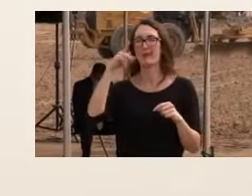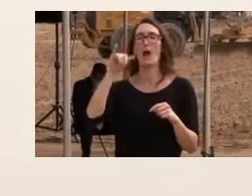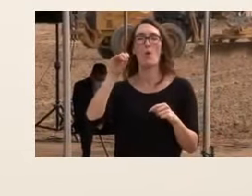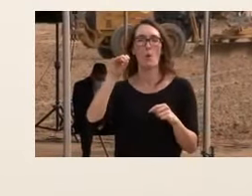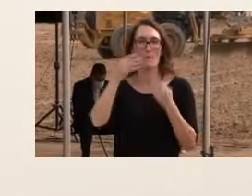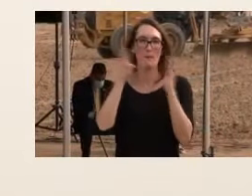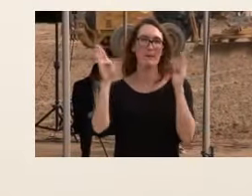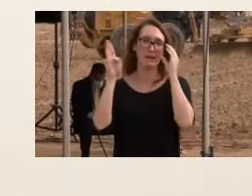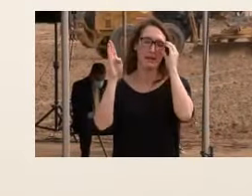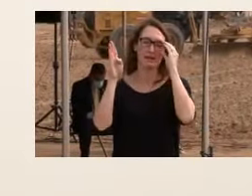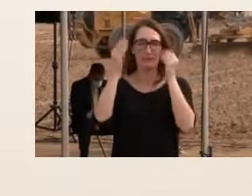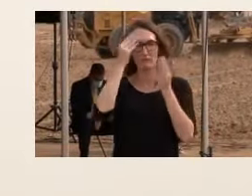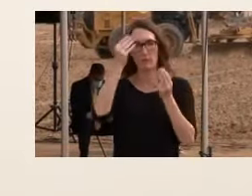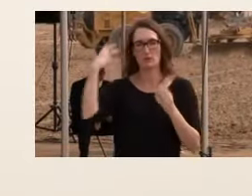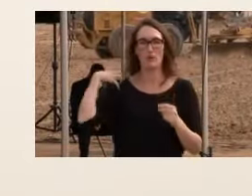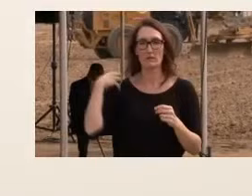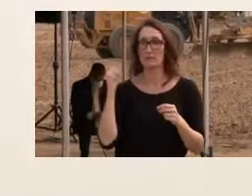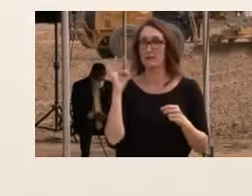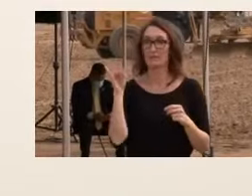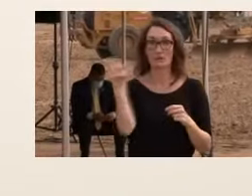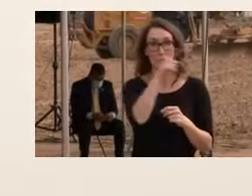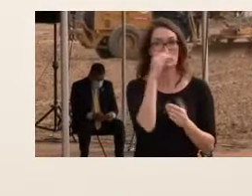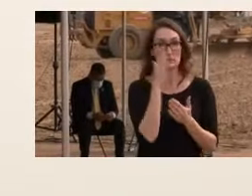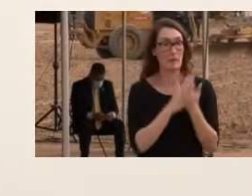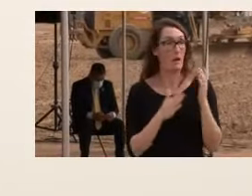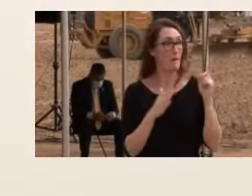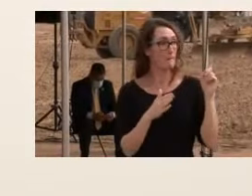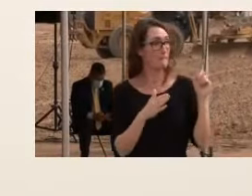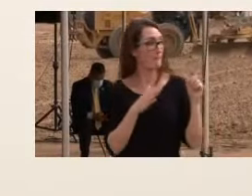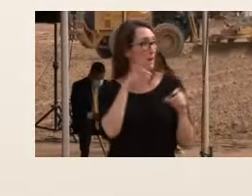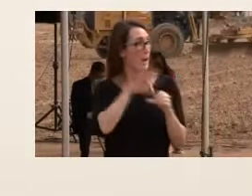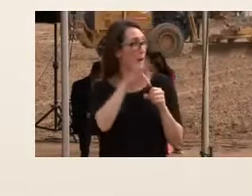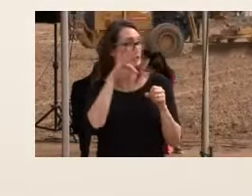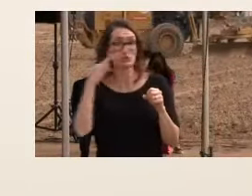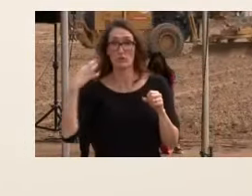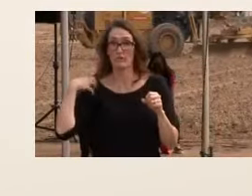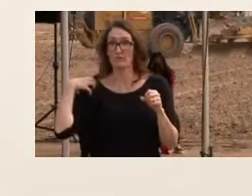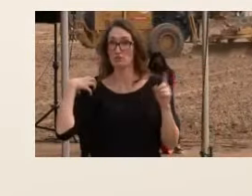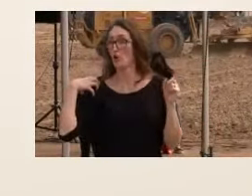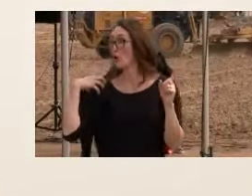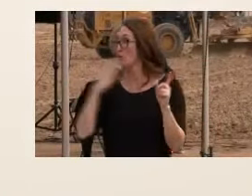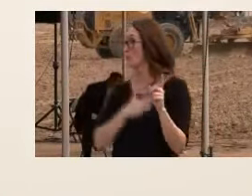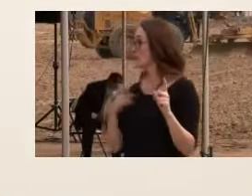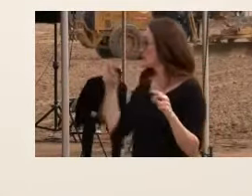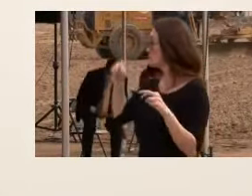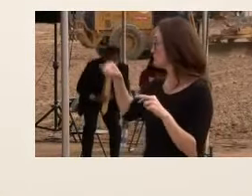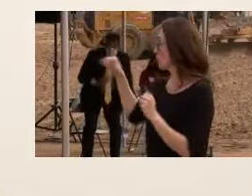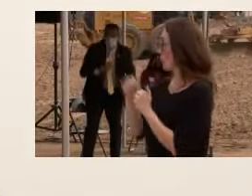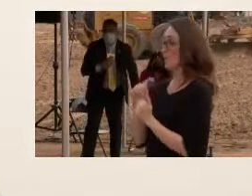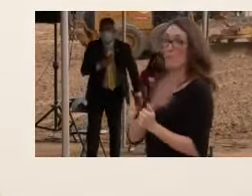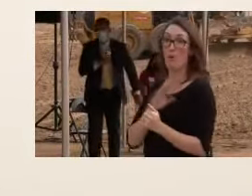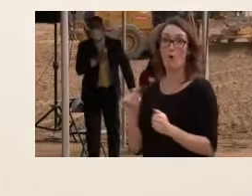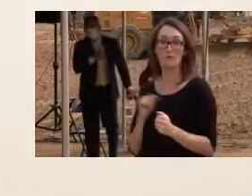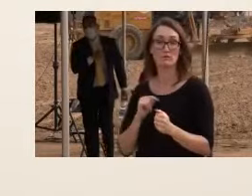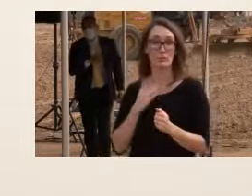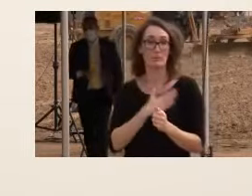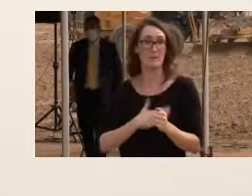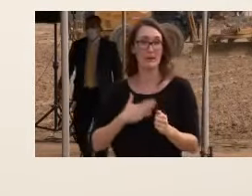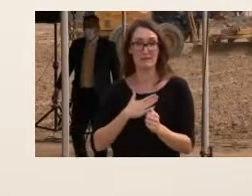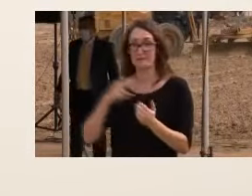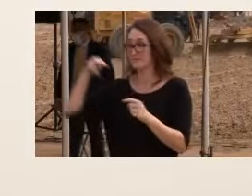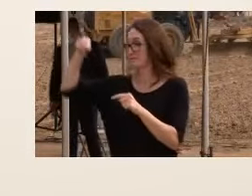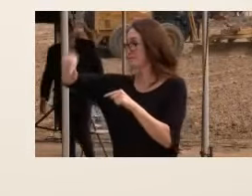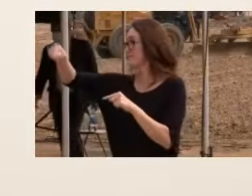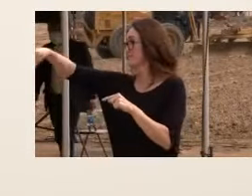you are some of our remaining elected officials, could you please join us along with our trustees? Please join us at